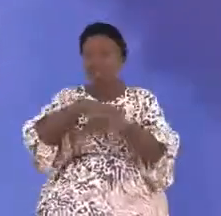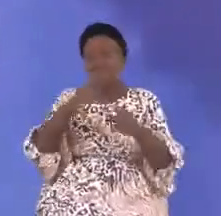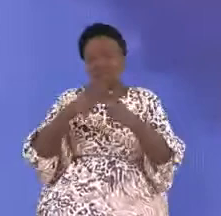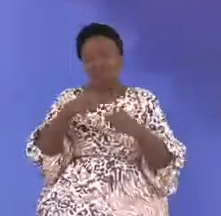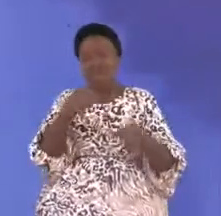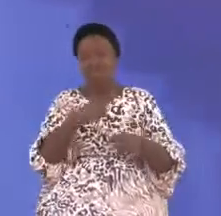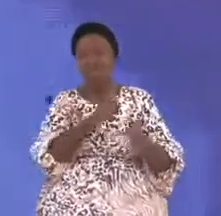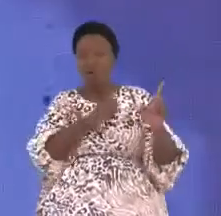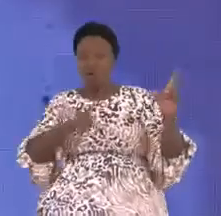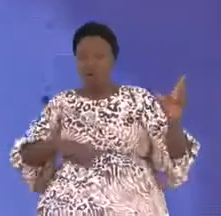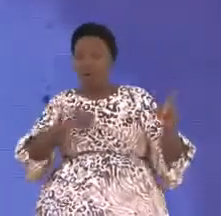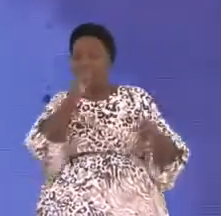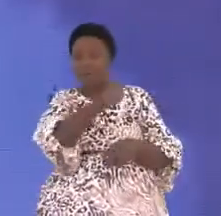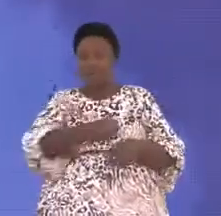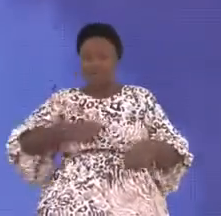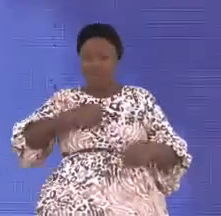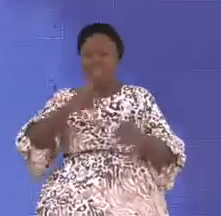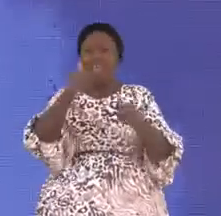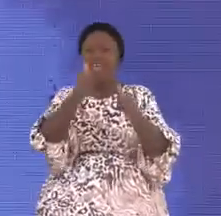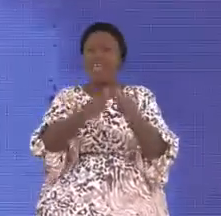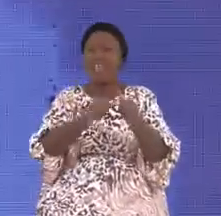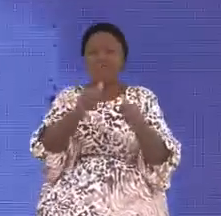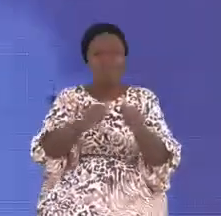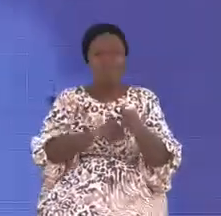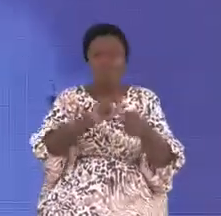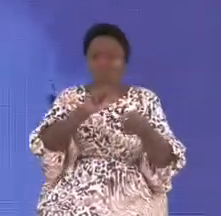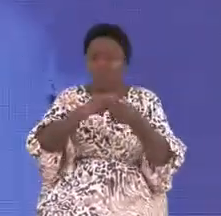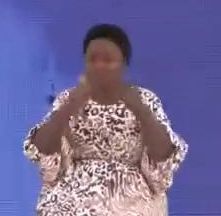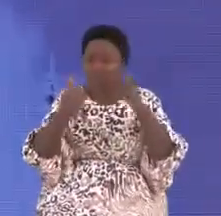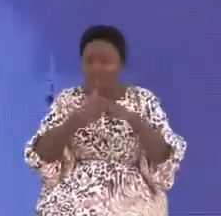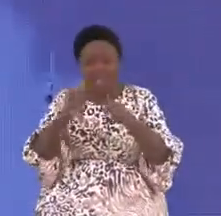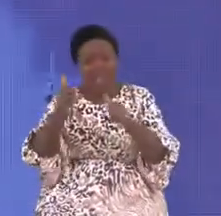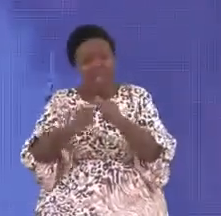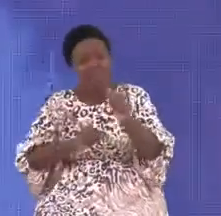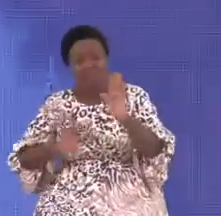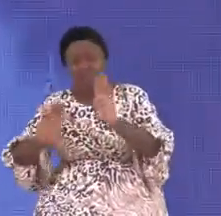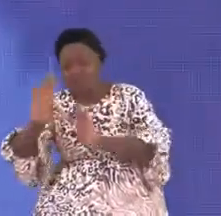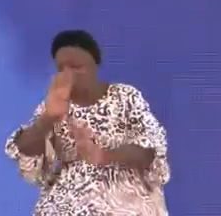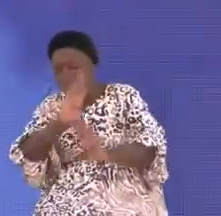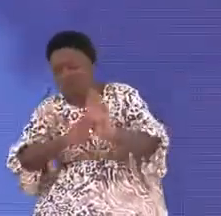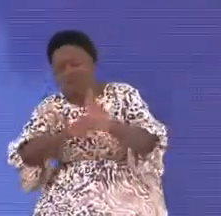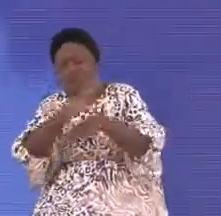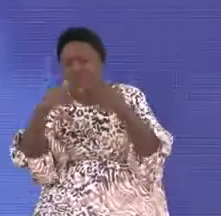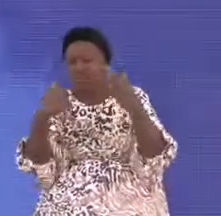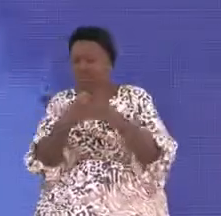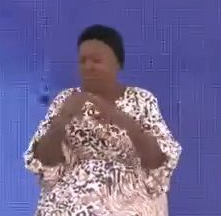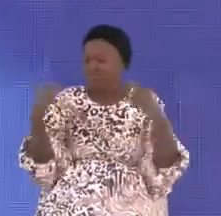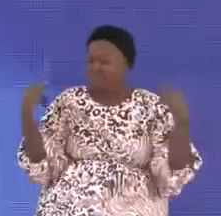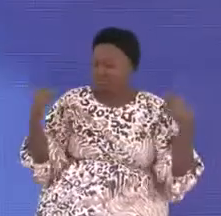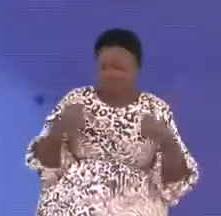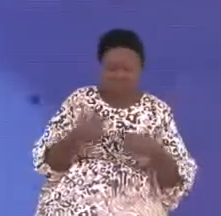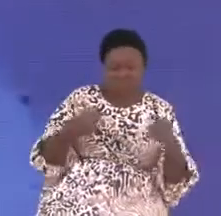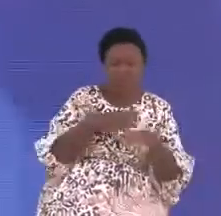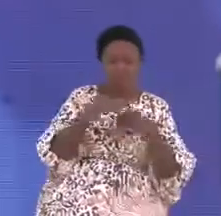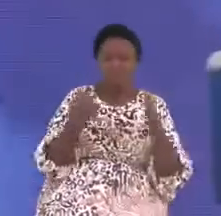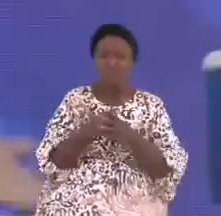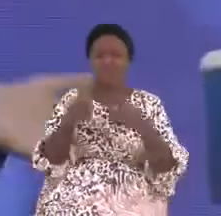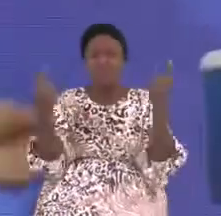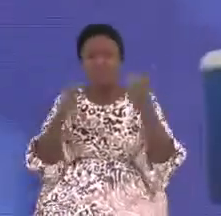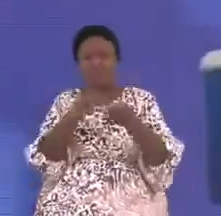every problem every suffering all the heartache all the sin problem all the